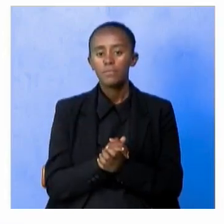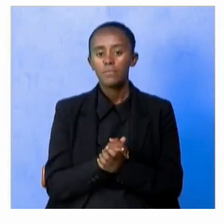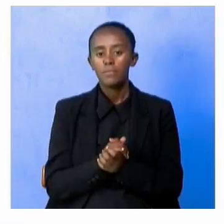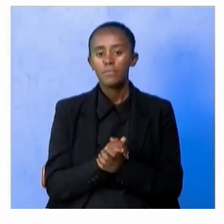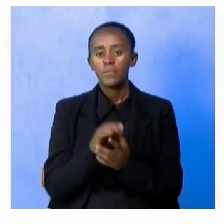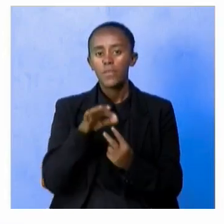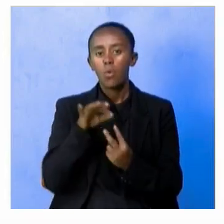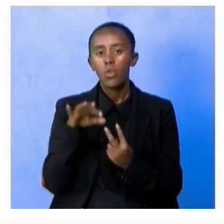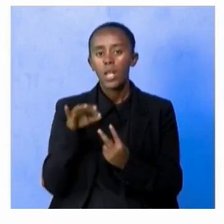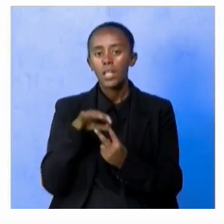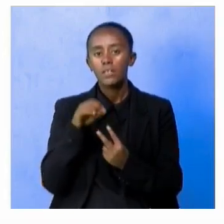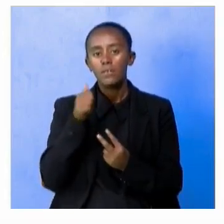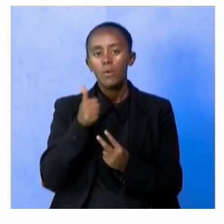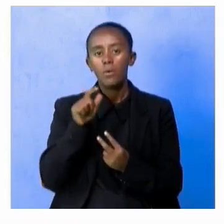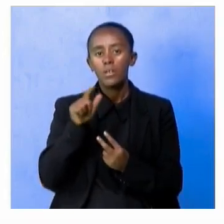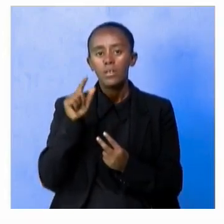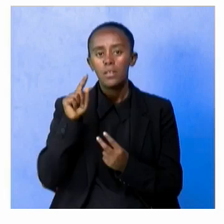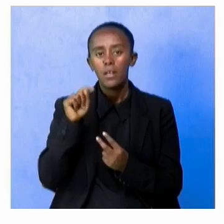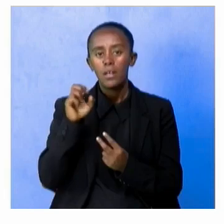alternative.